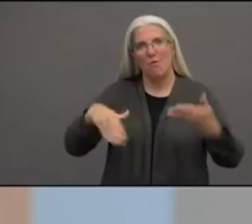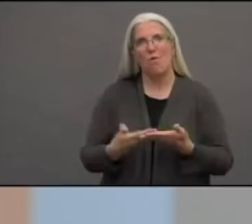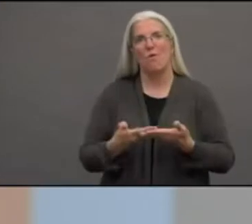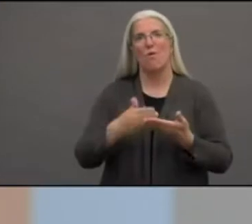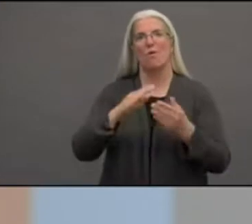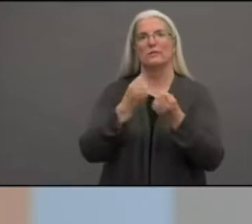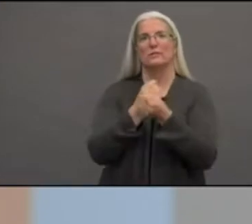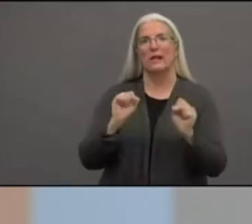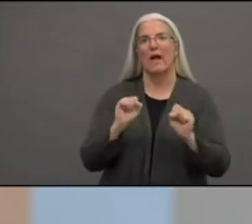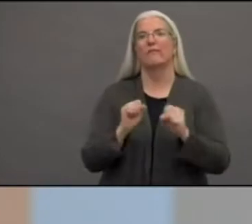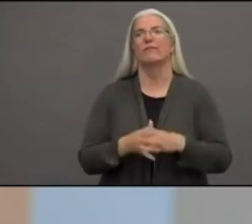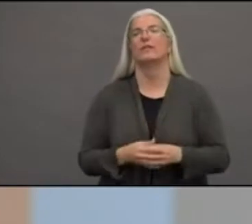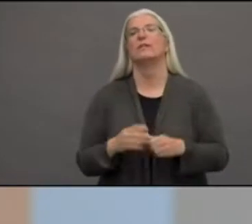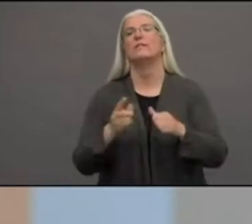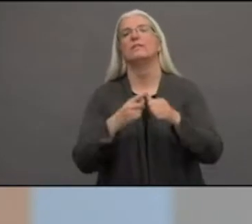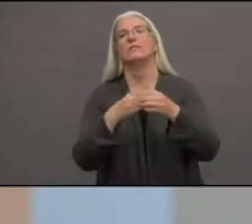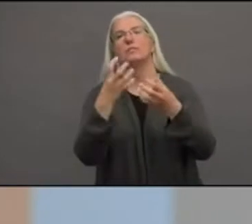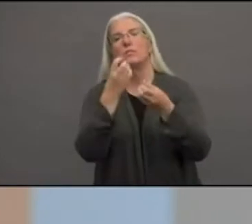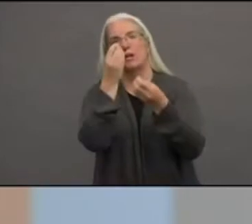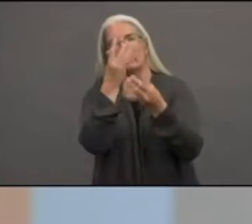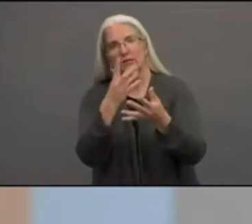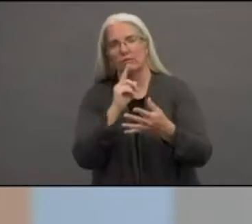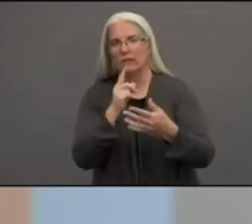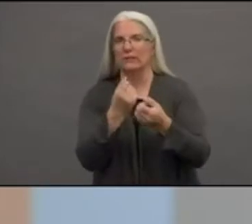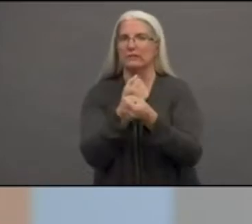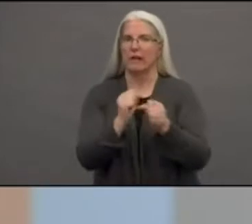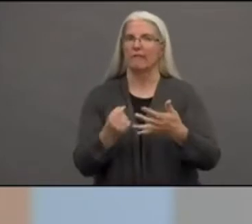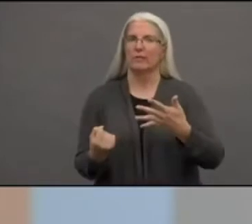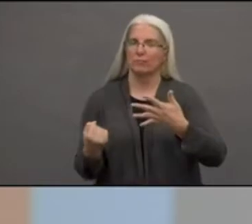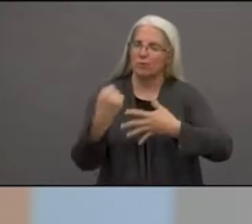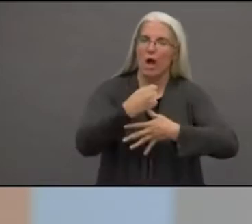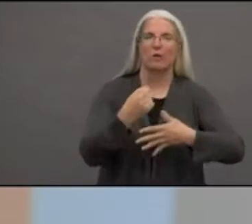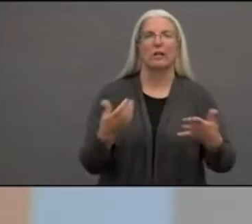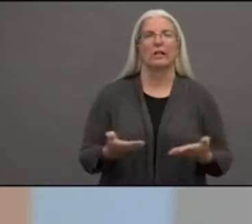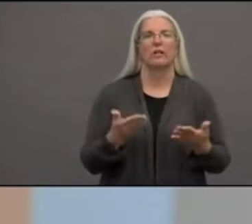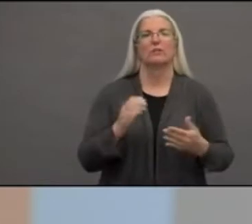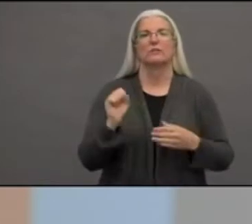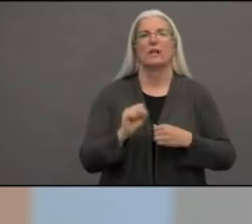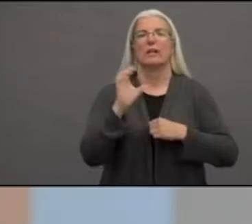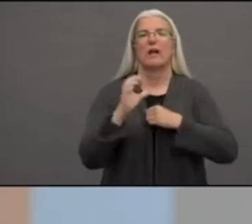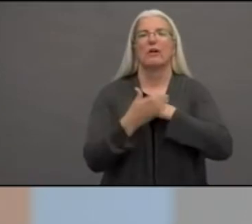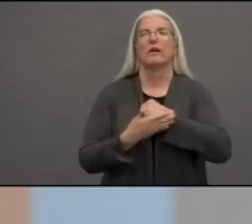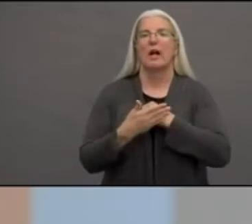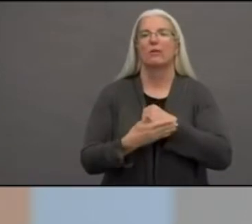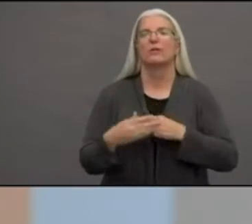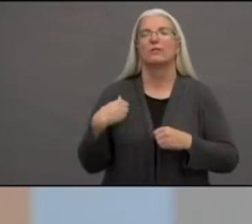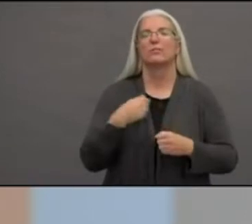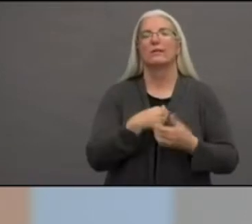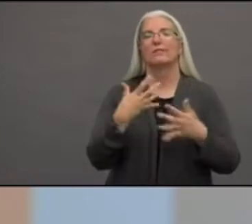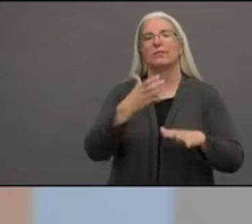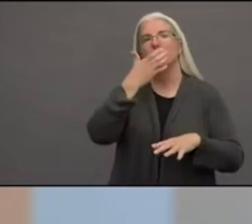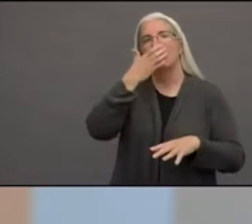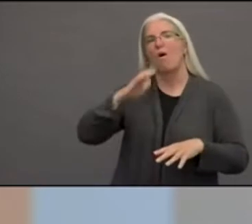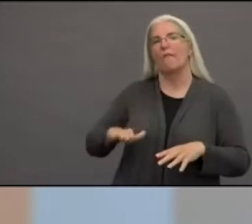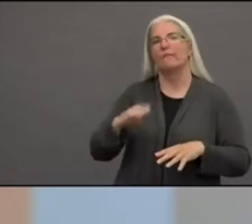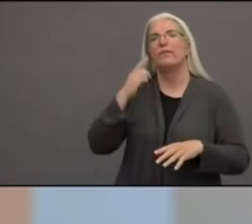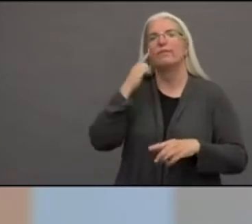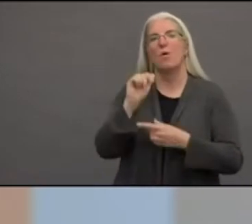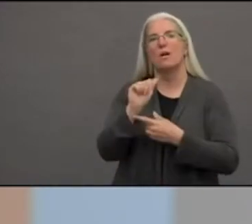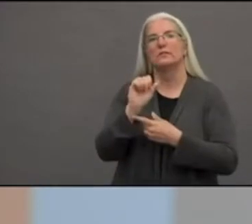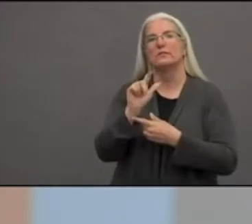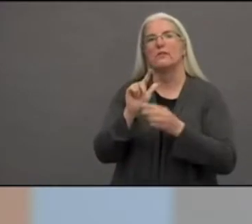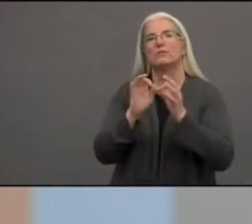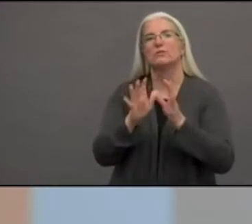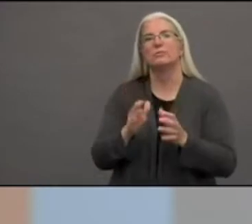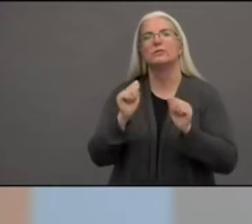let you know that safety is a priority for us here at the EOC. We have removed our face covering so that the ASL